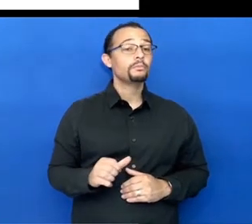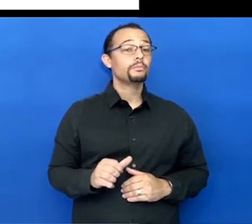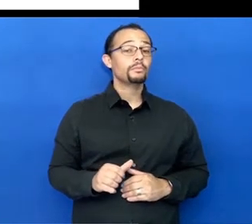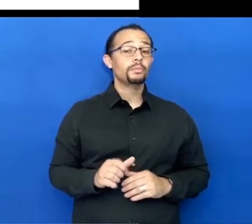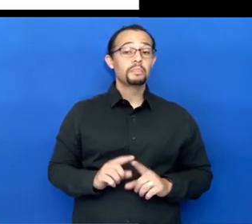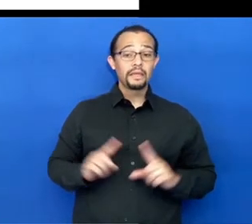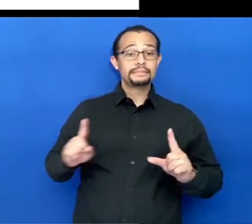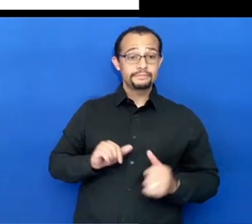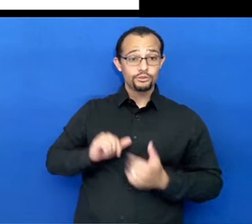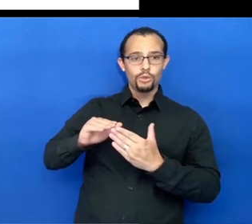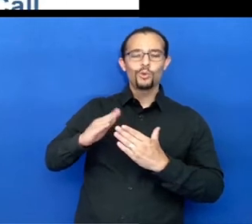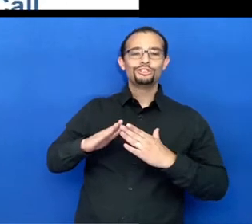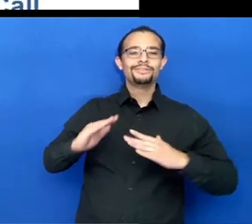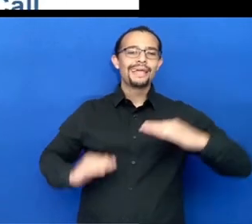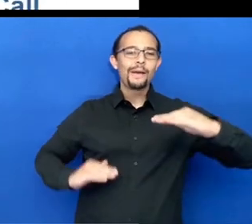deck.